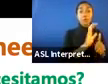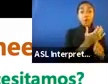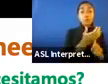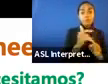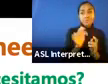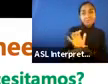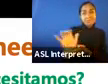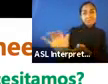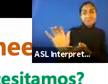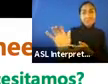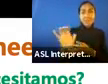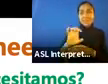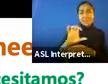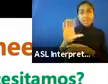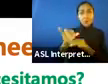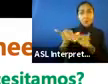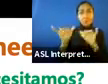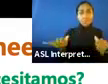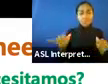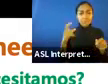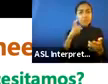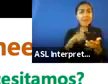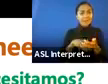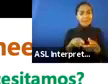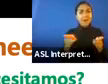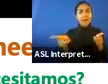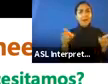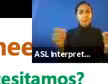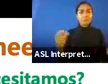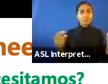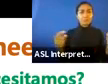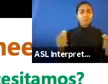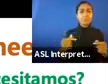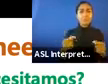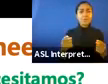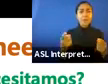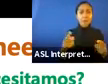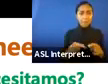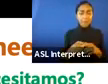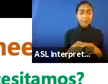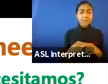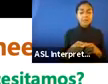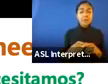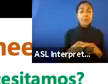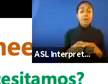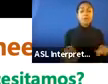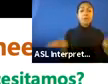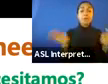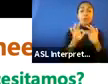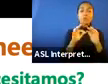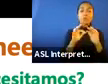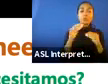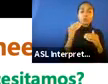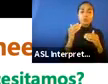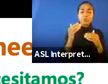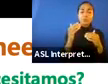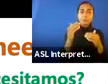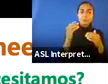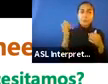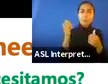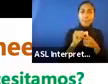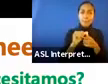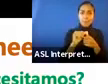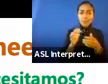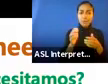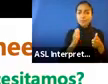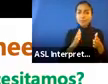is incredibly important in moving forward and also in remembering our way forward, especially